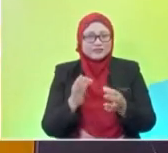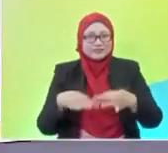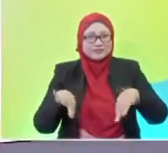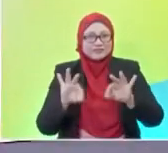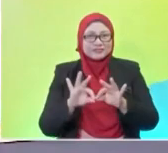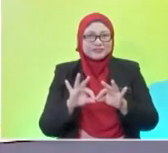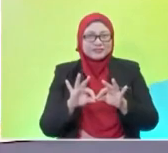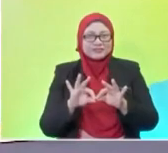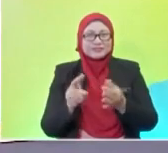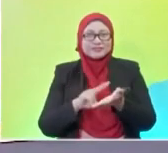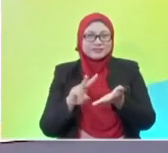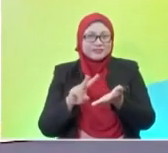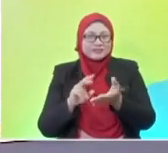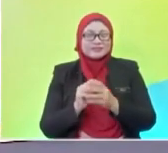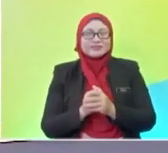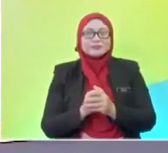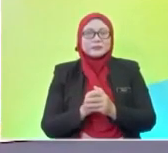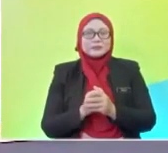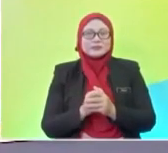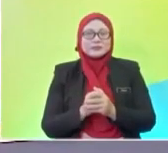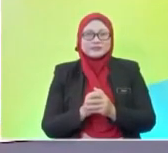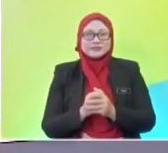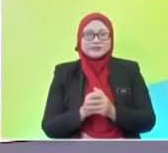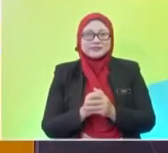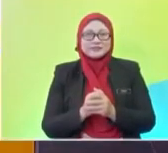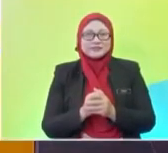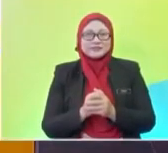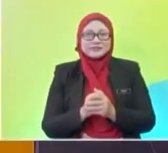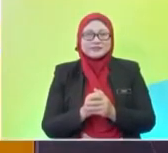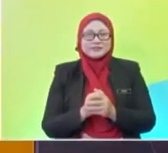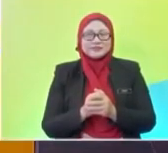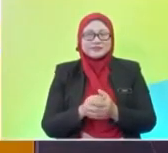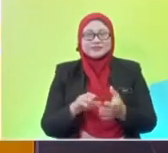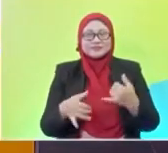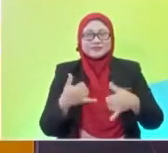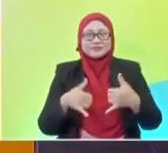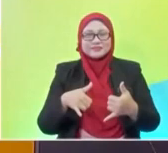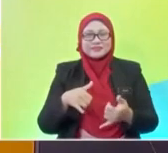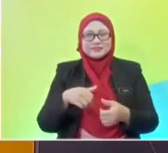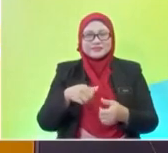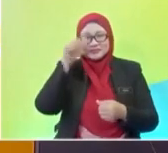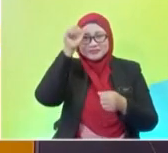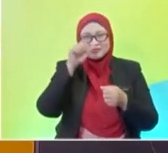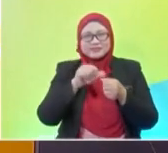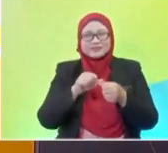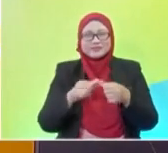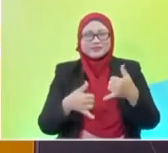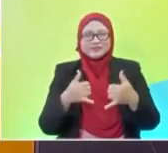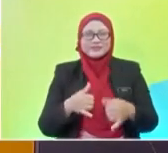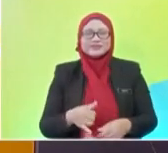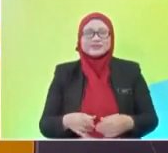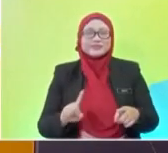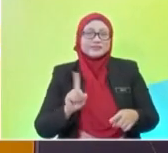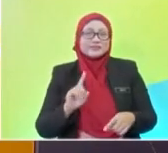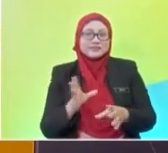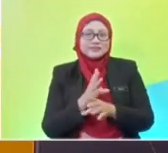play the story sequencing game. Yep. And last but not least, we play the memory game. That's right. And where can our friends get extra materials on